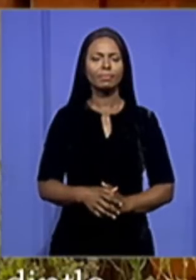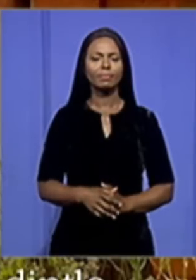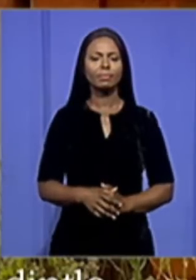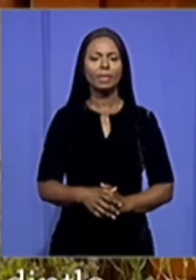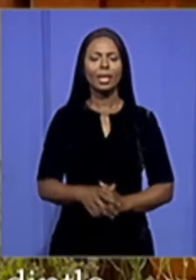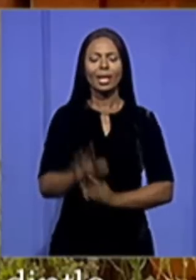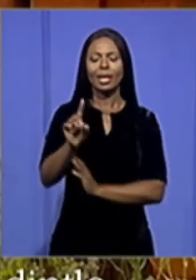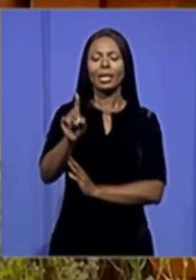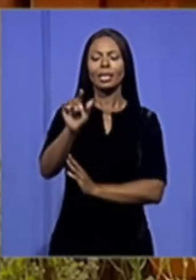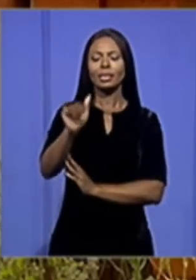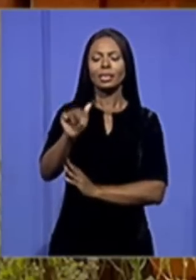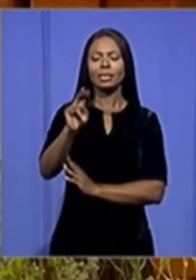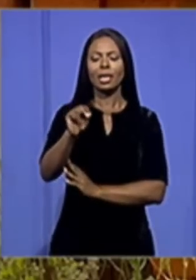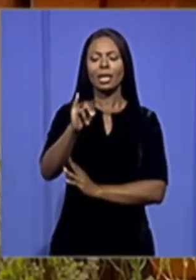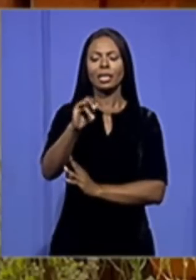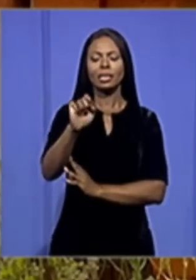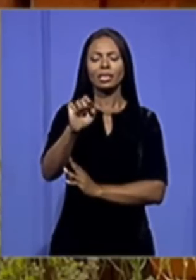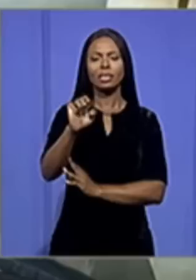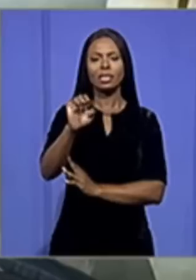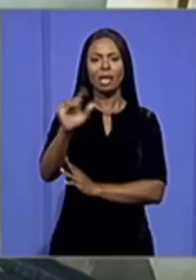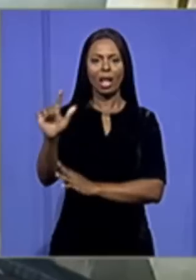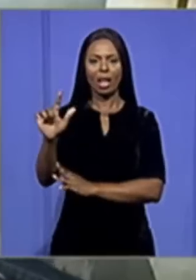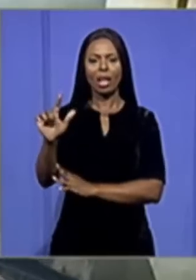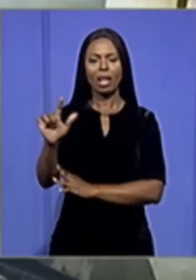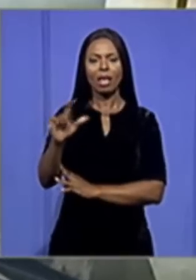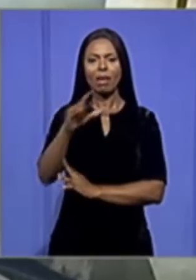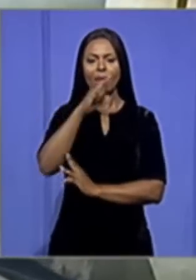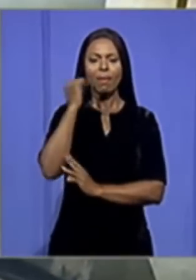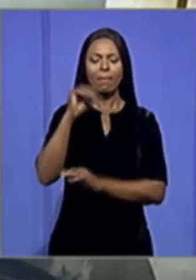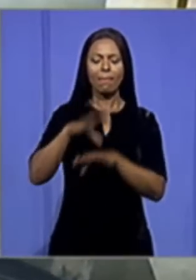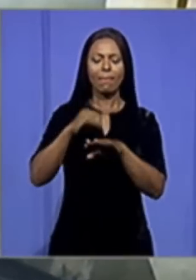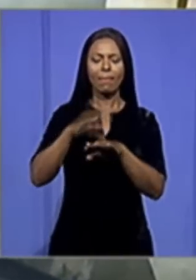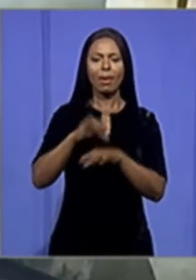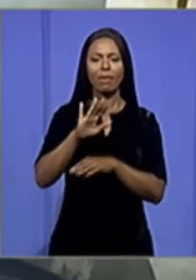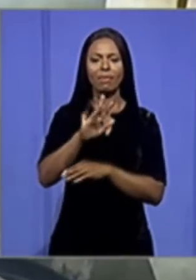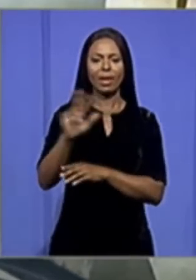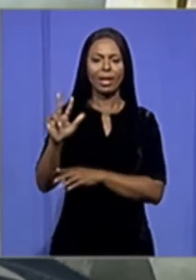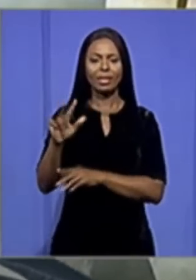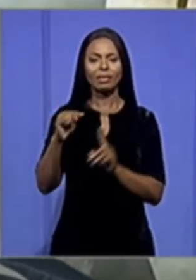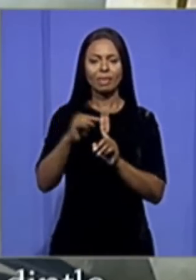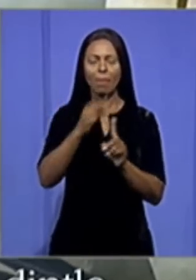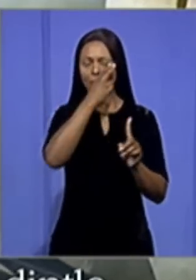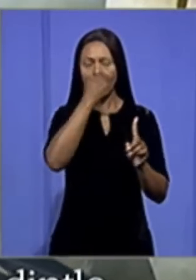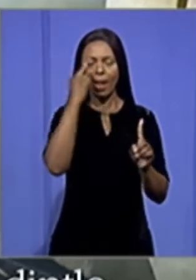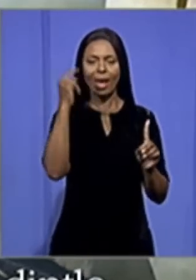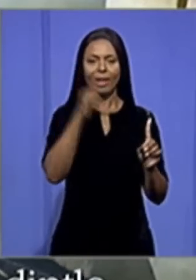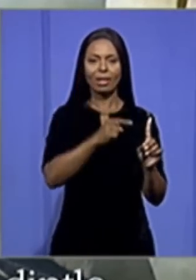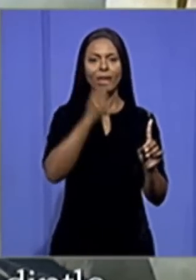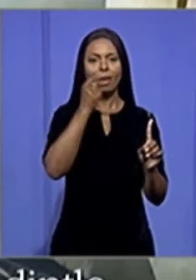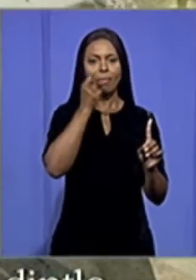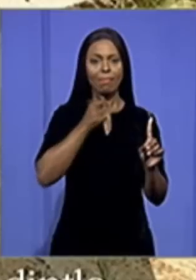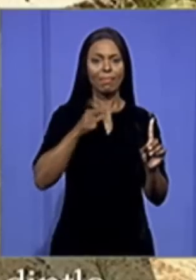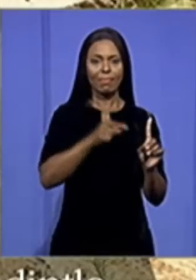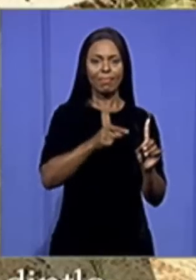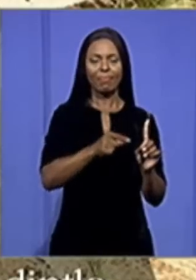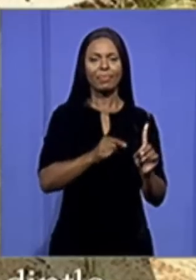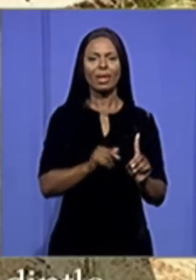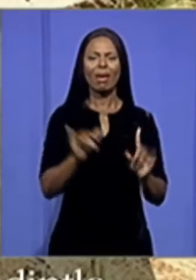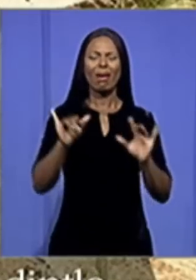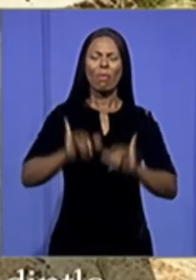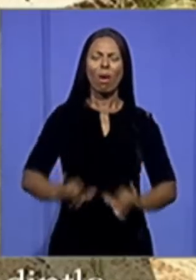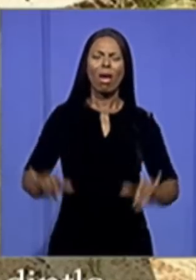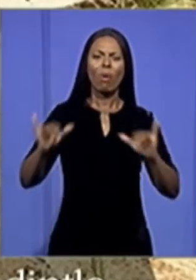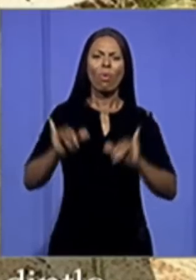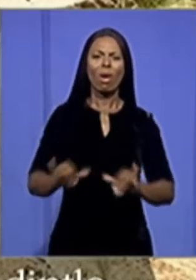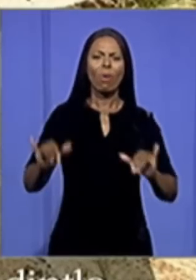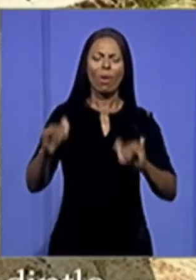Daniel Olifir wa dingwaga di le 58 ebile le sefofu o na le lobaka a emetse bonno jo bo siameng